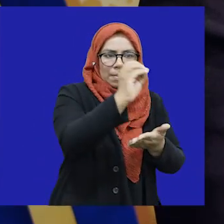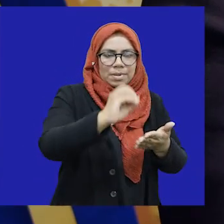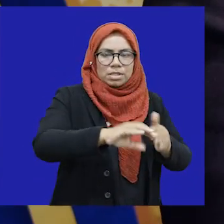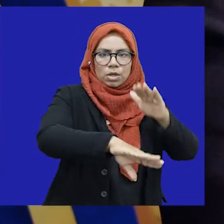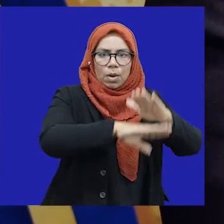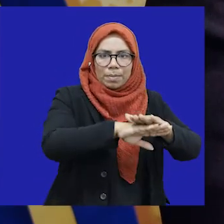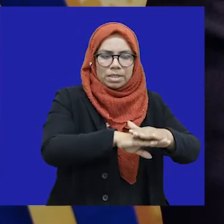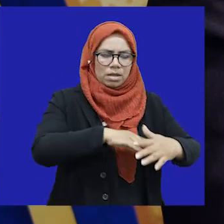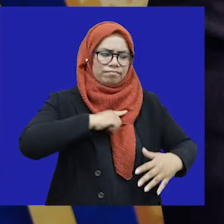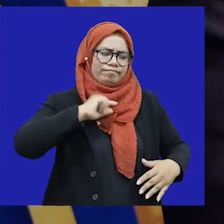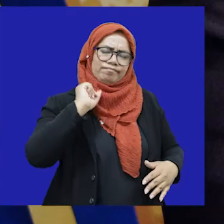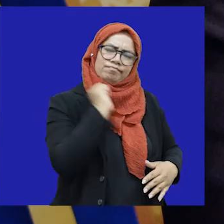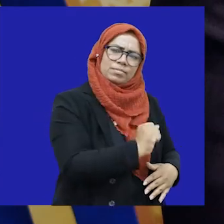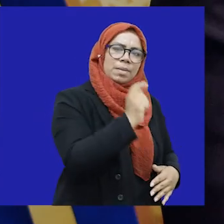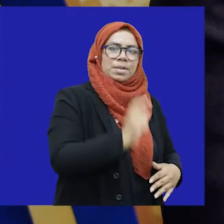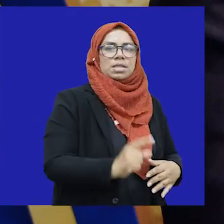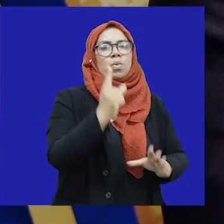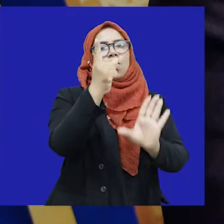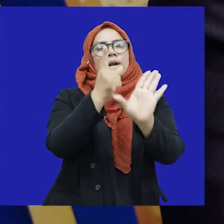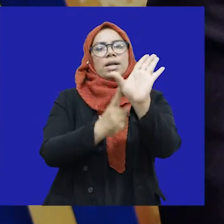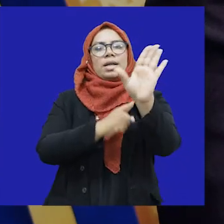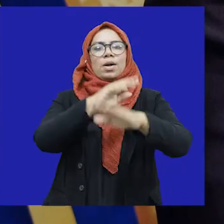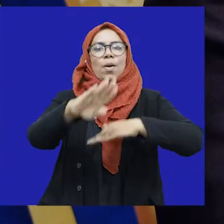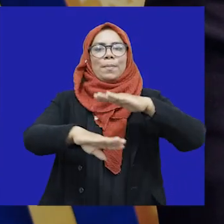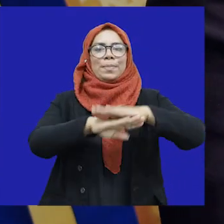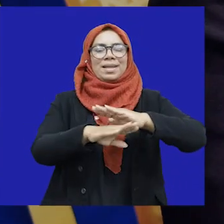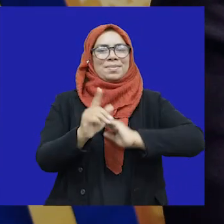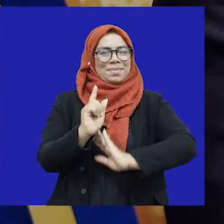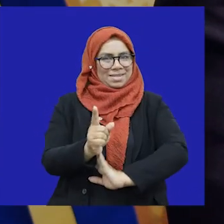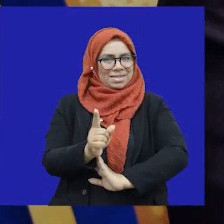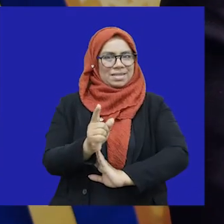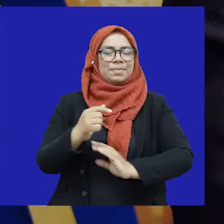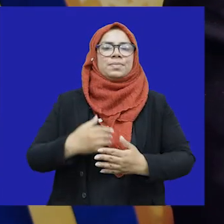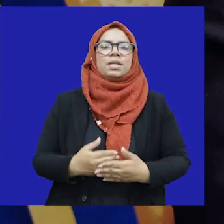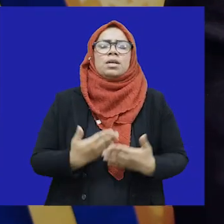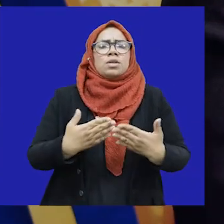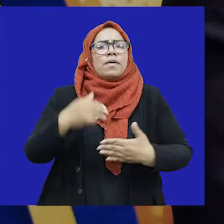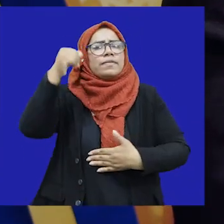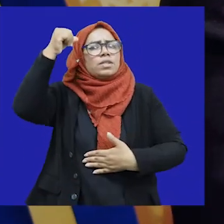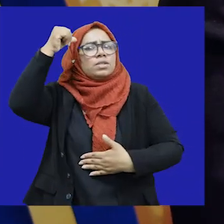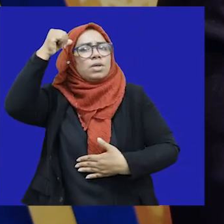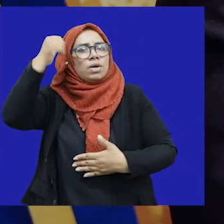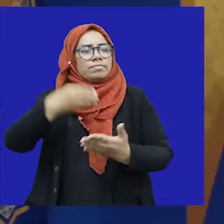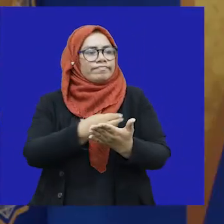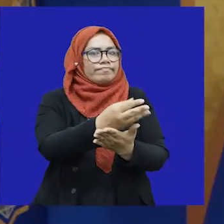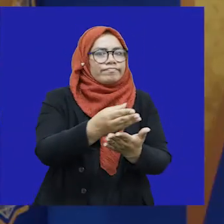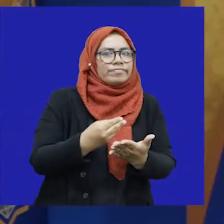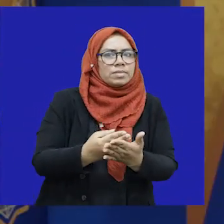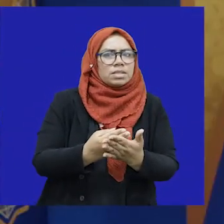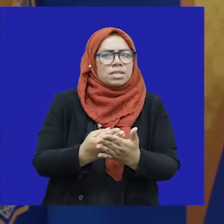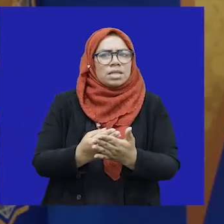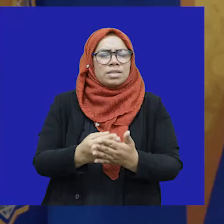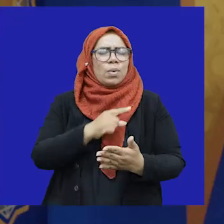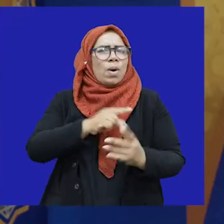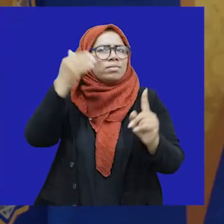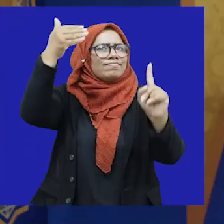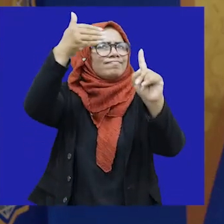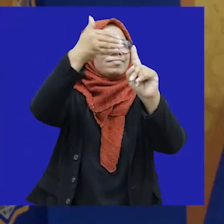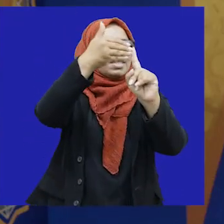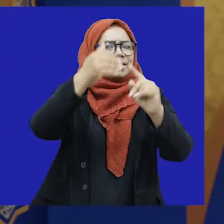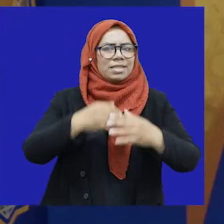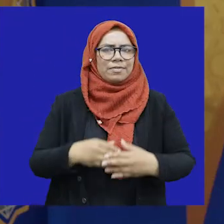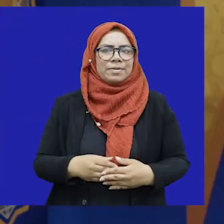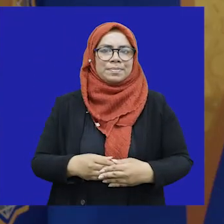due annually, it is logical to provide them with what will suffice for that period, that means for a full